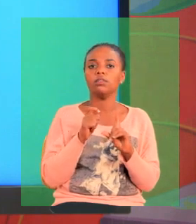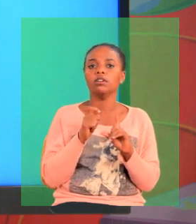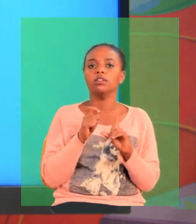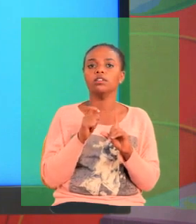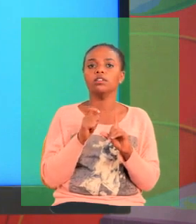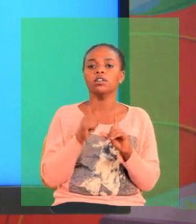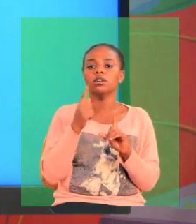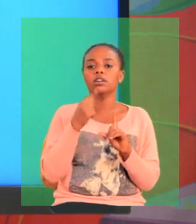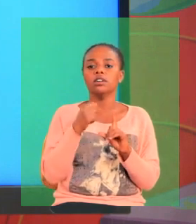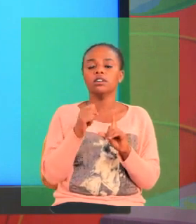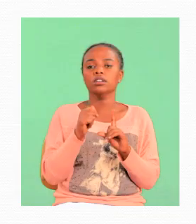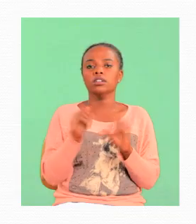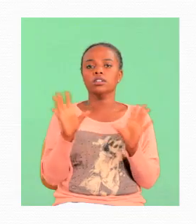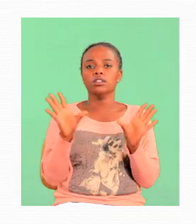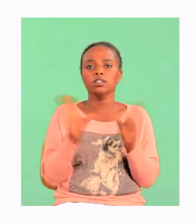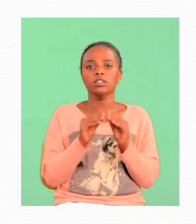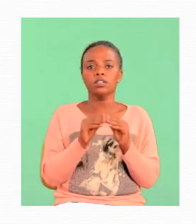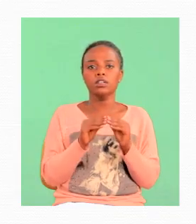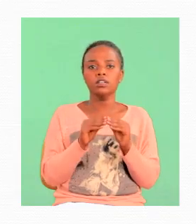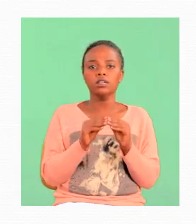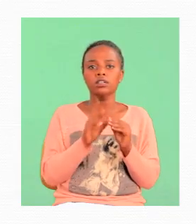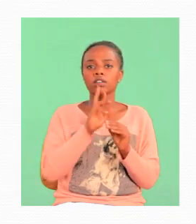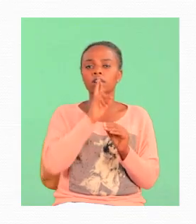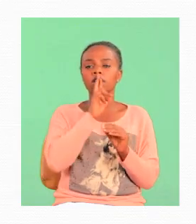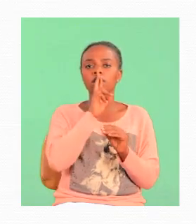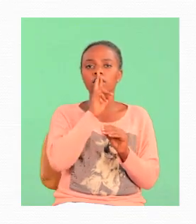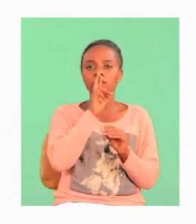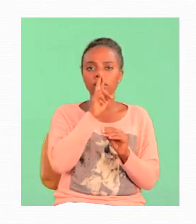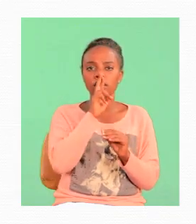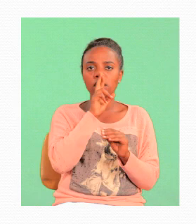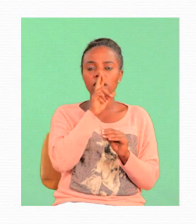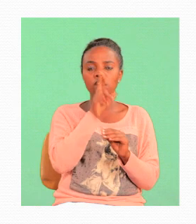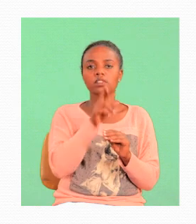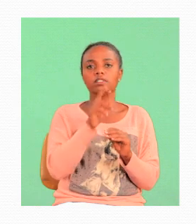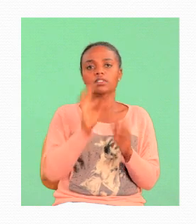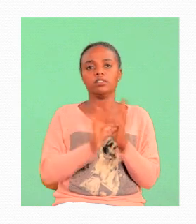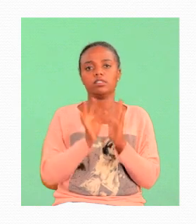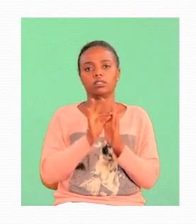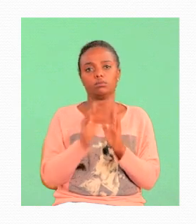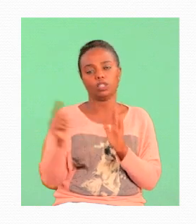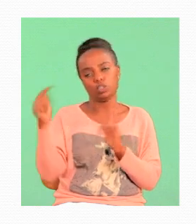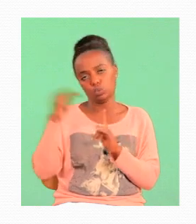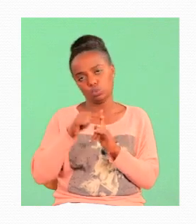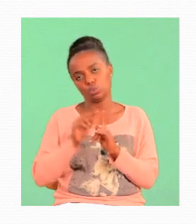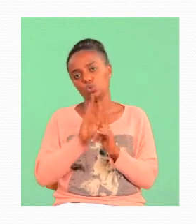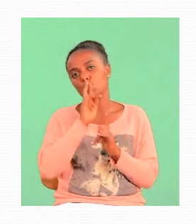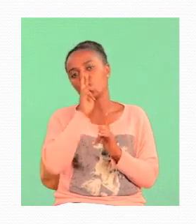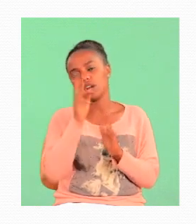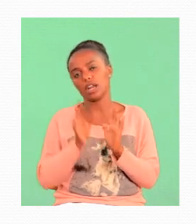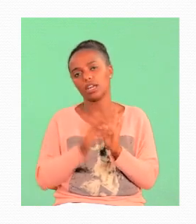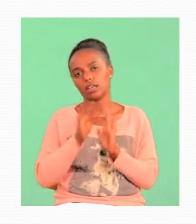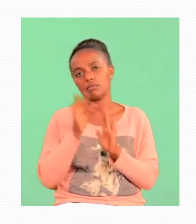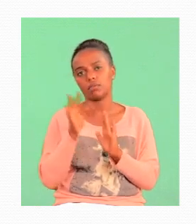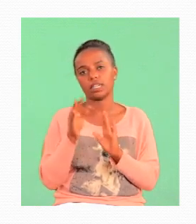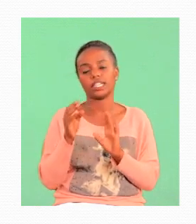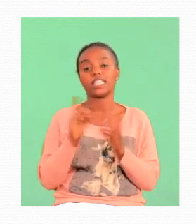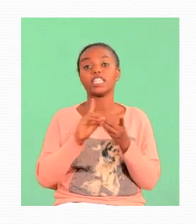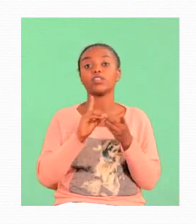the set of real number to real number defined